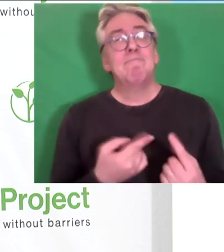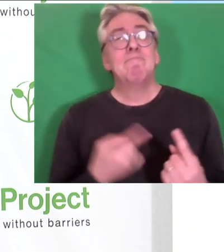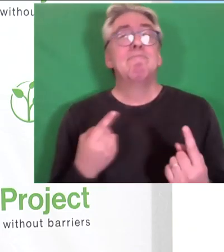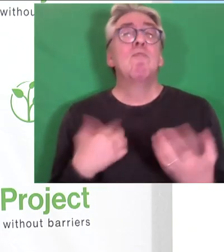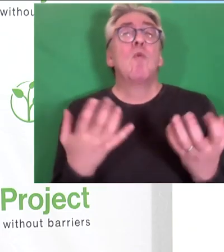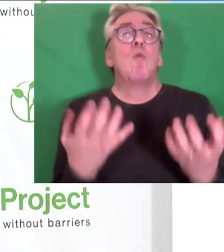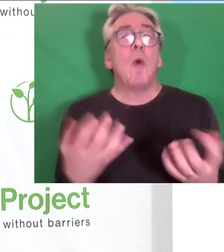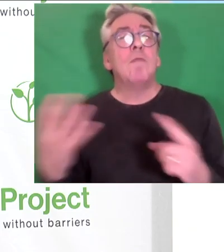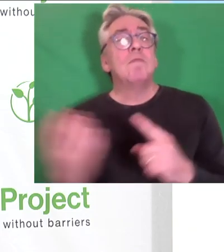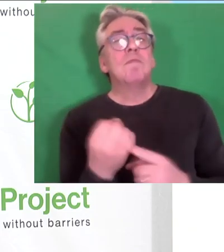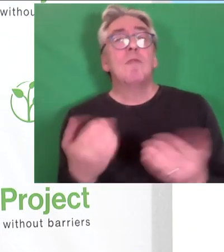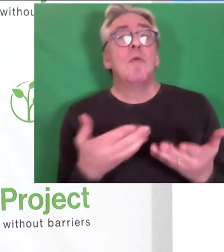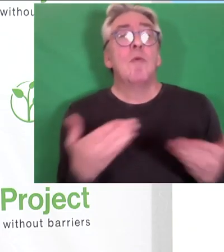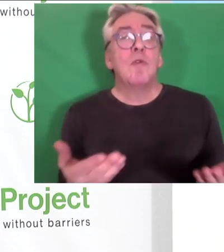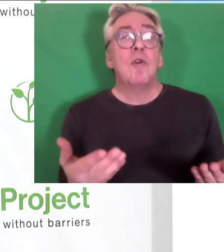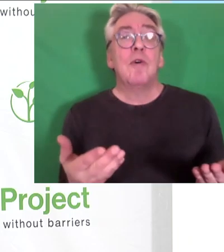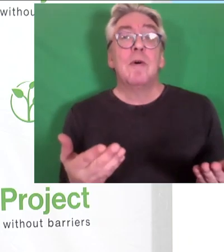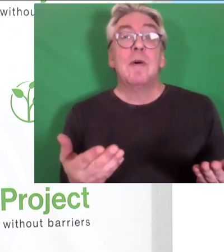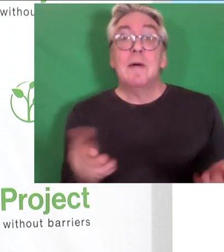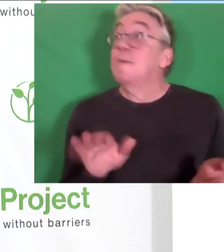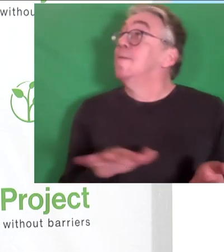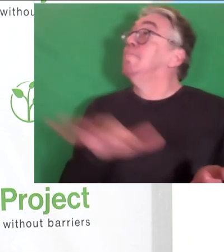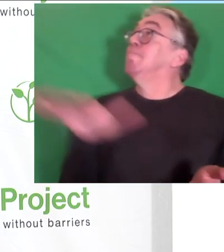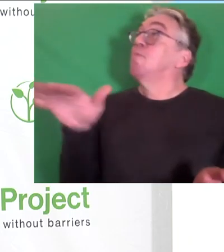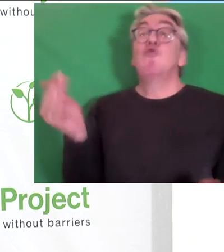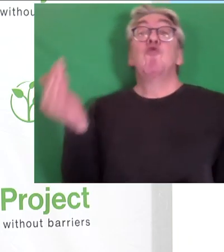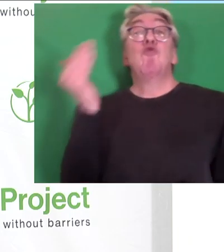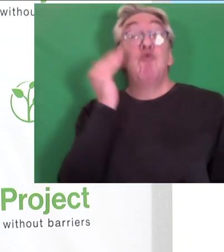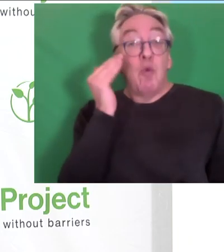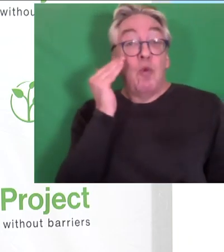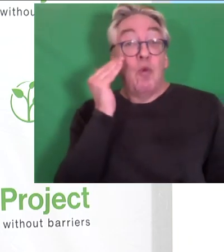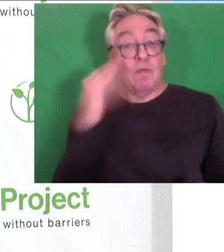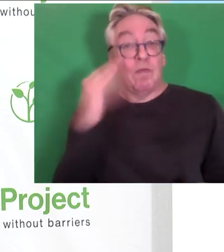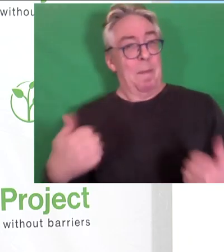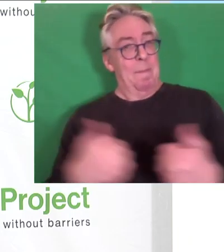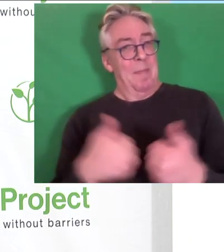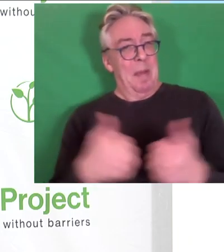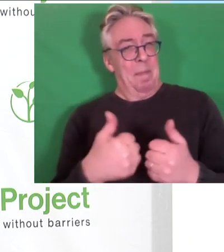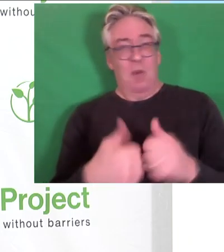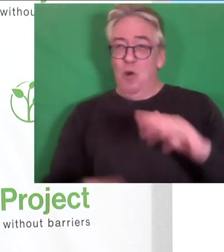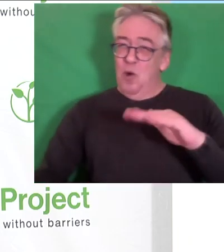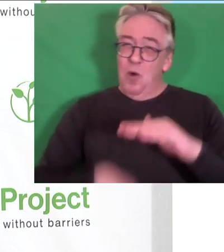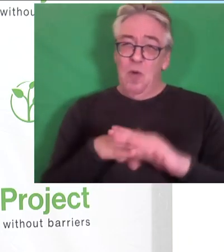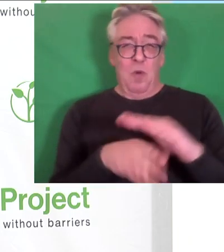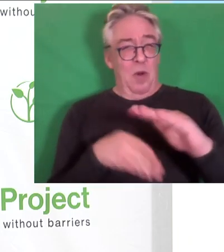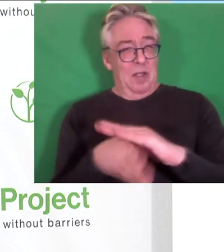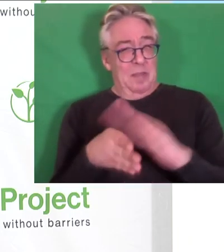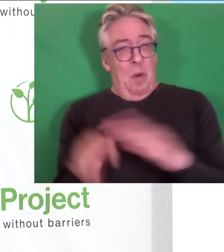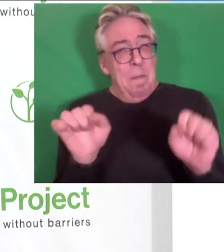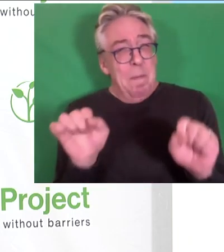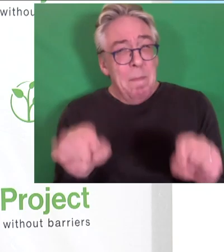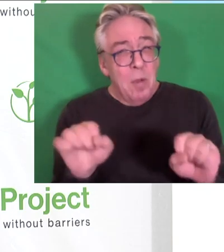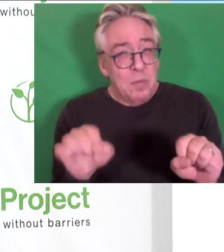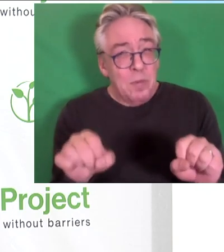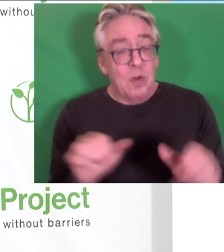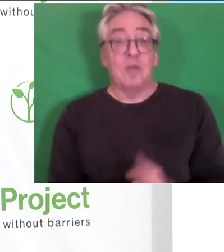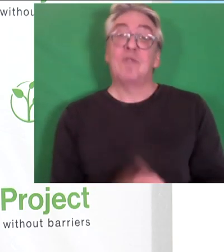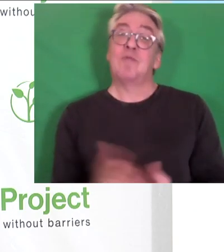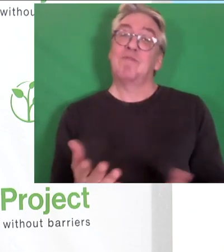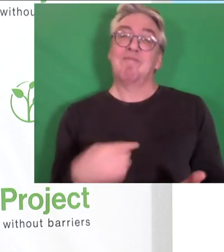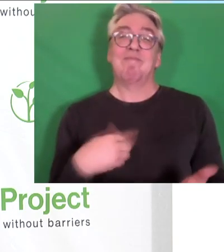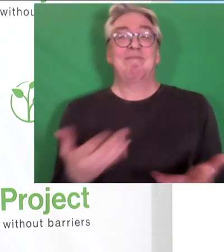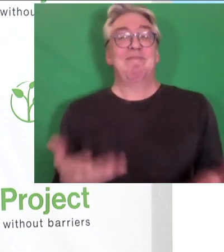can be fully accessible if you just know about it. And I'm totally happy to have you raising or